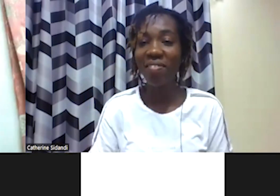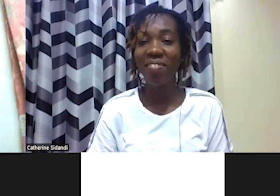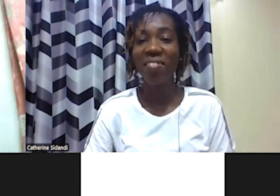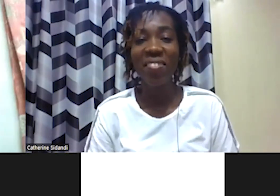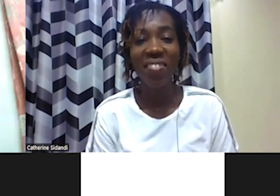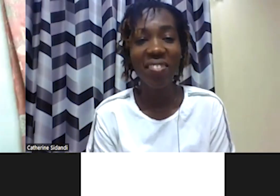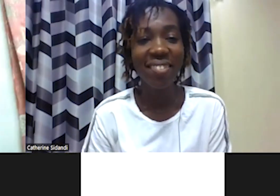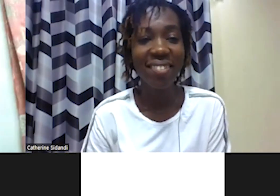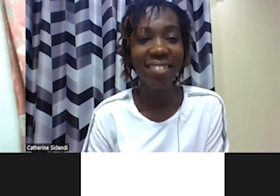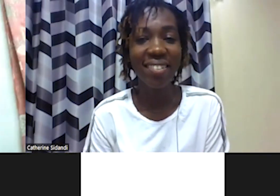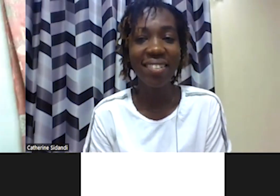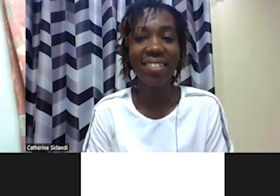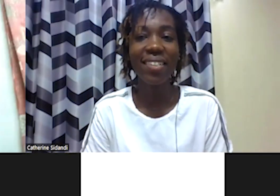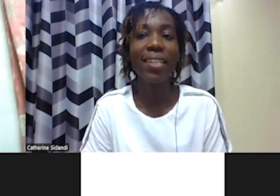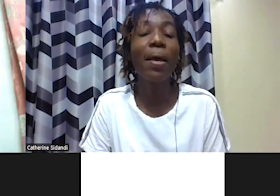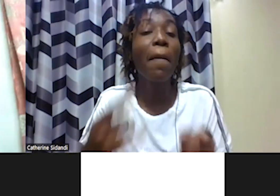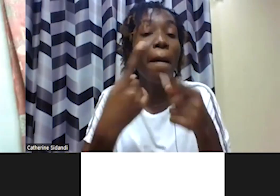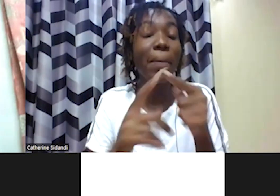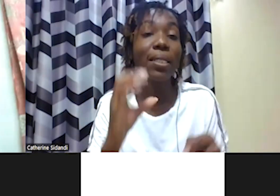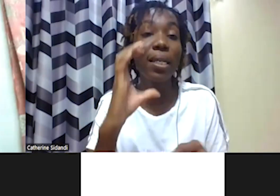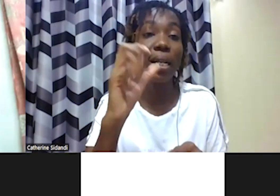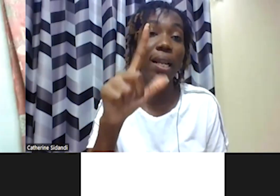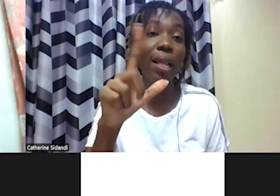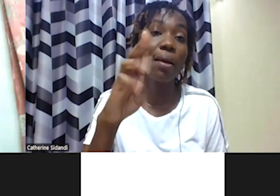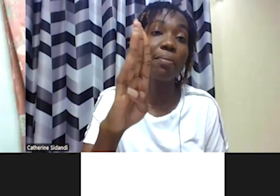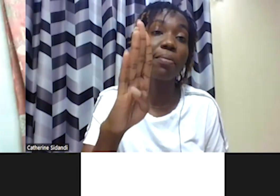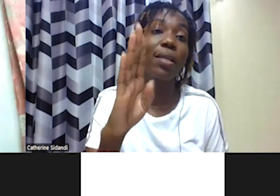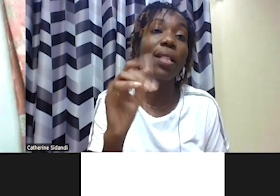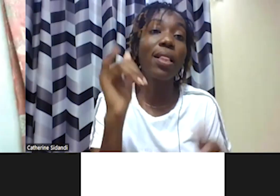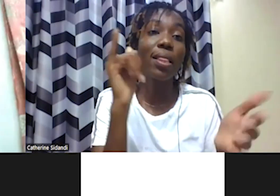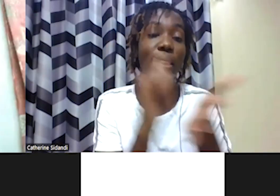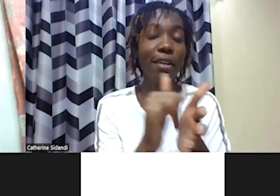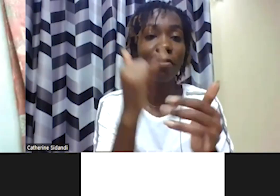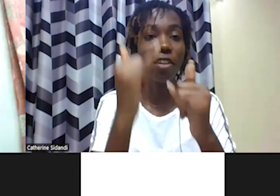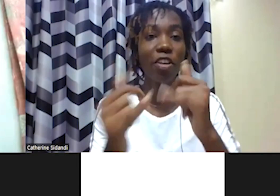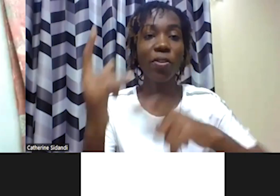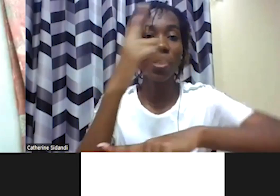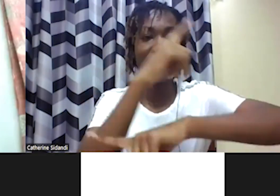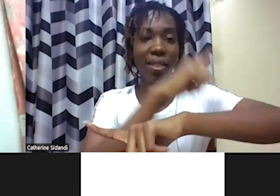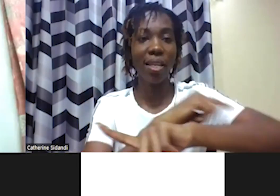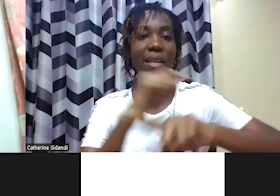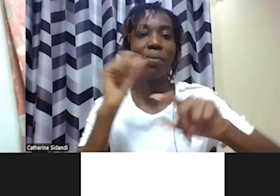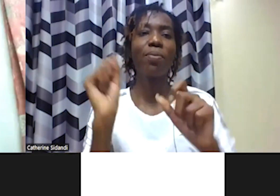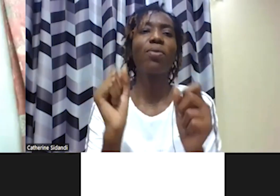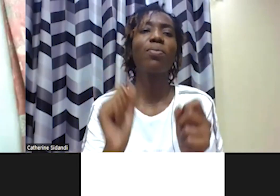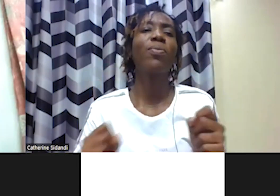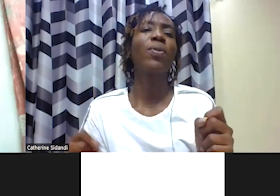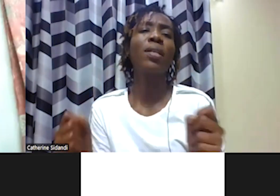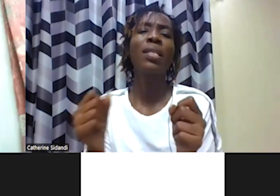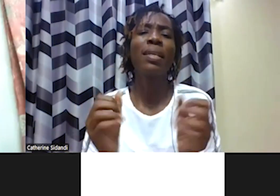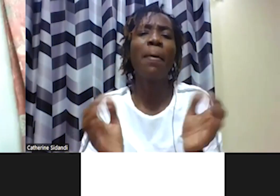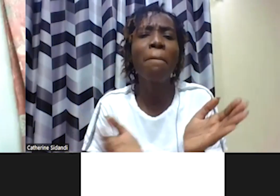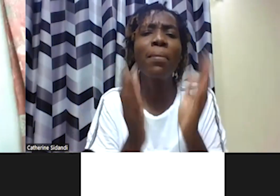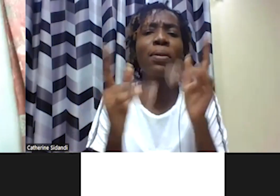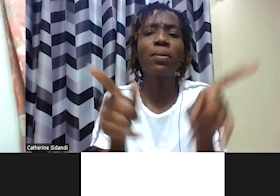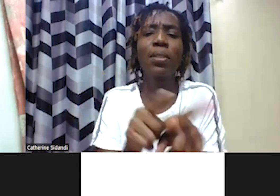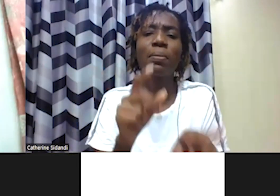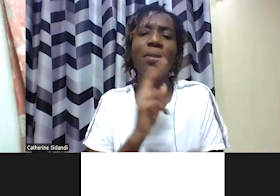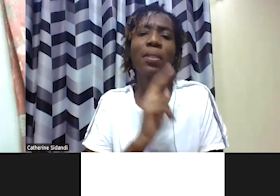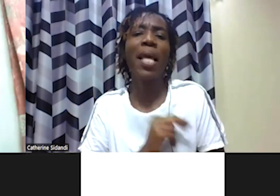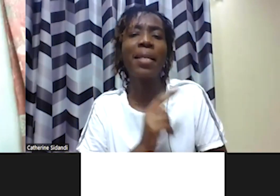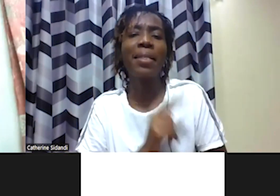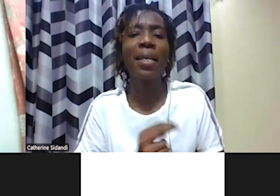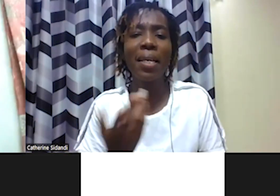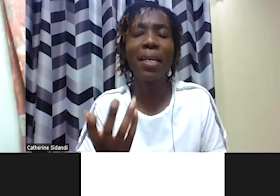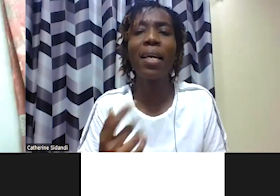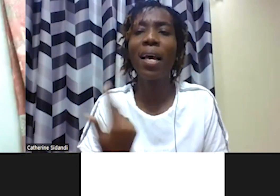Yeah, but yeah. That club at the end of the day, we are nurturers by nature. So maybe we need to go home